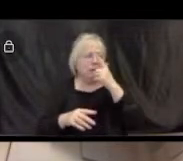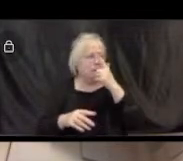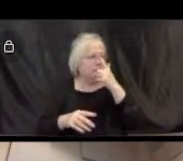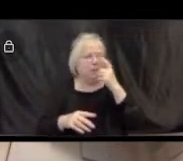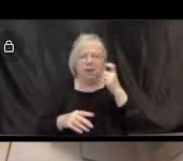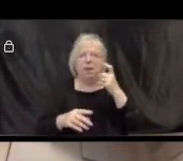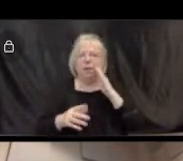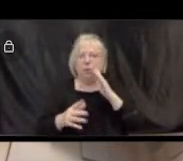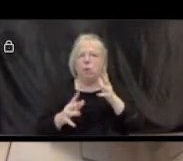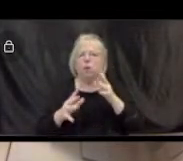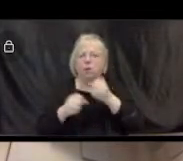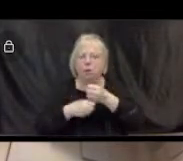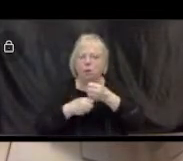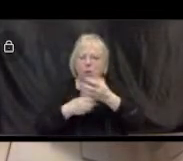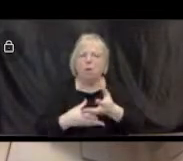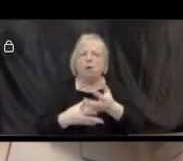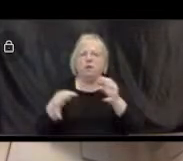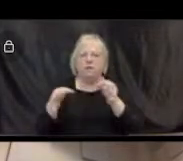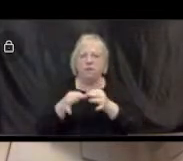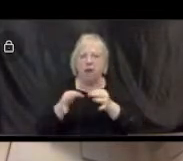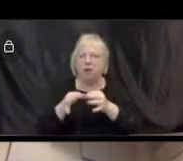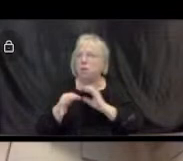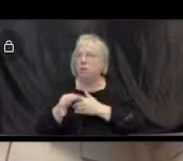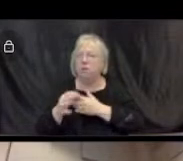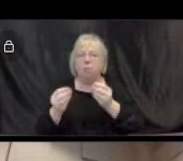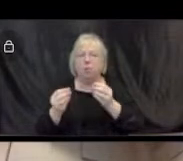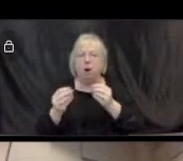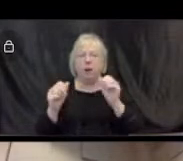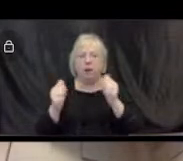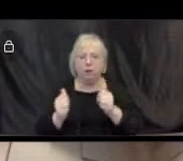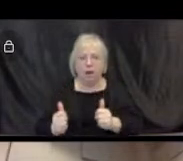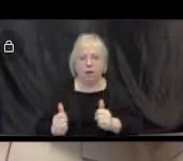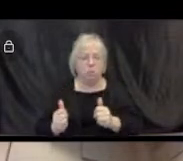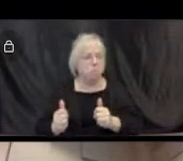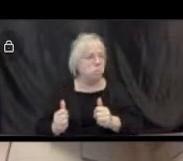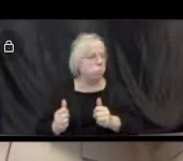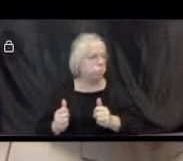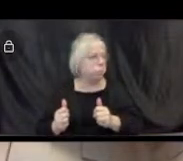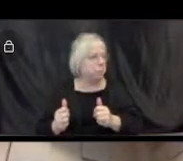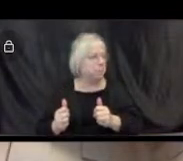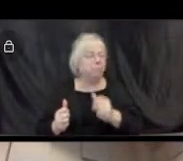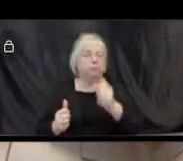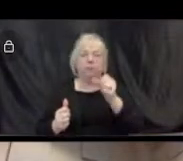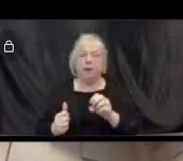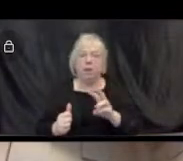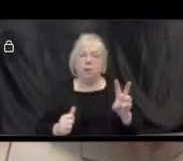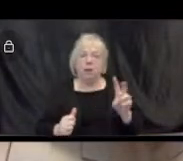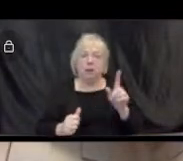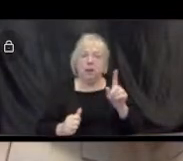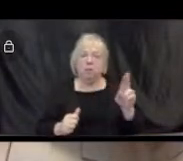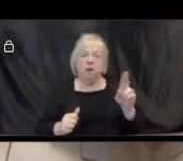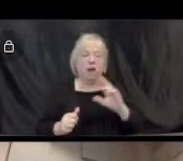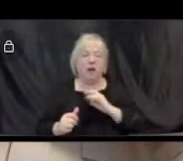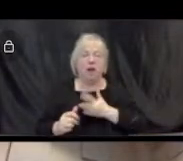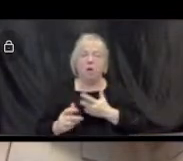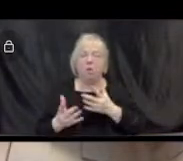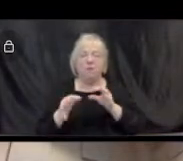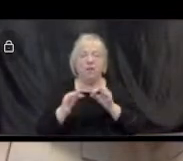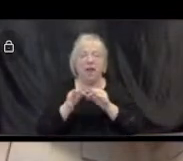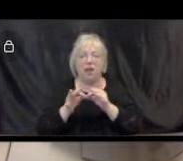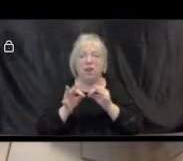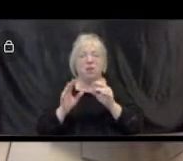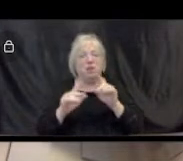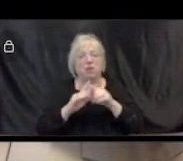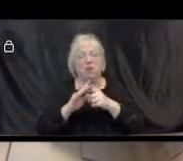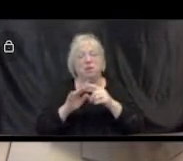bring down the value of our property. At Southwest Little Rock, our property value had dropped, and it's back up